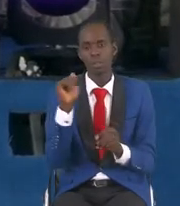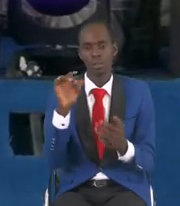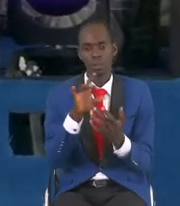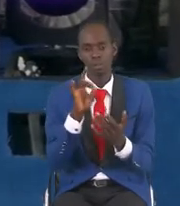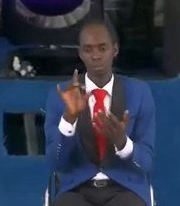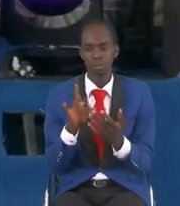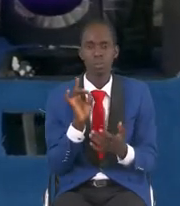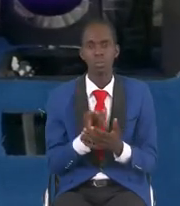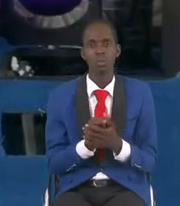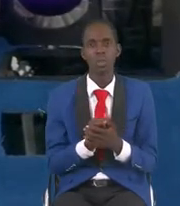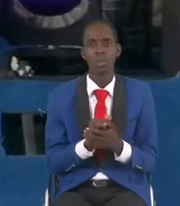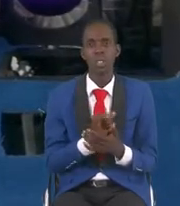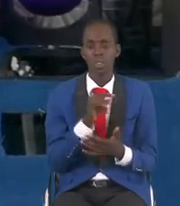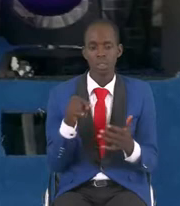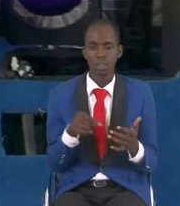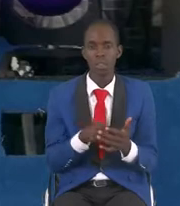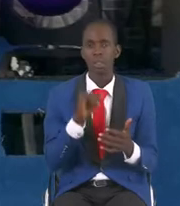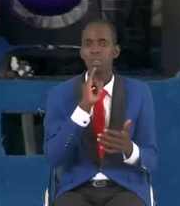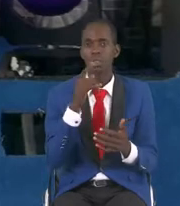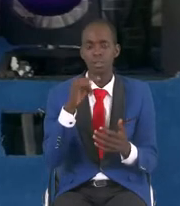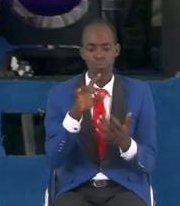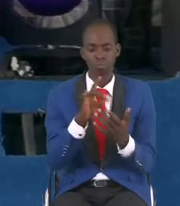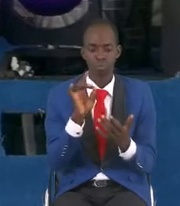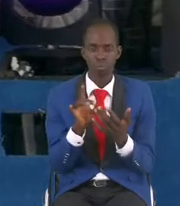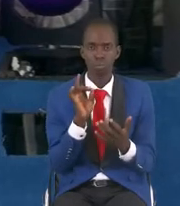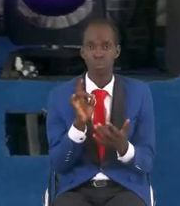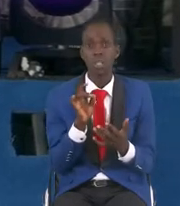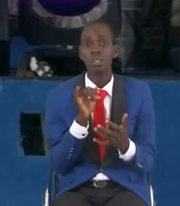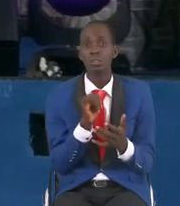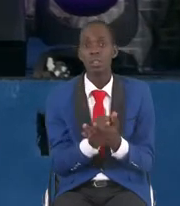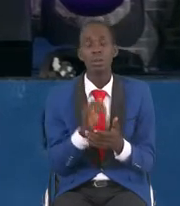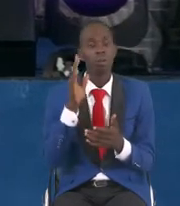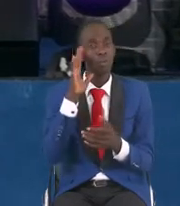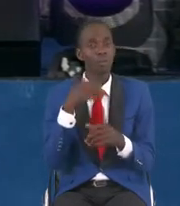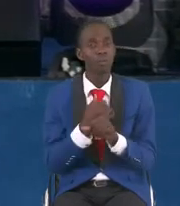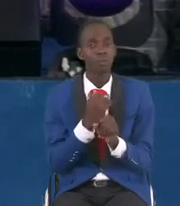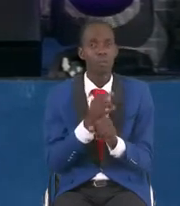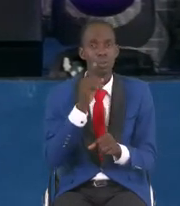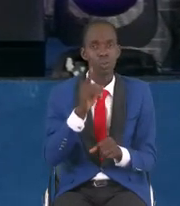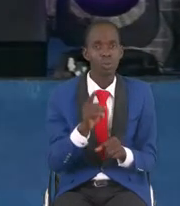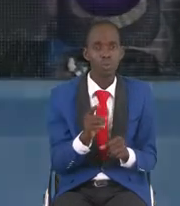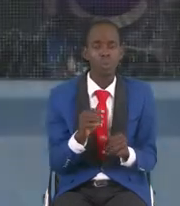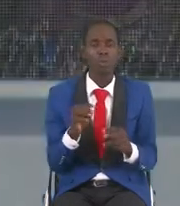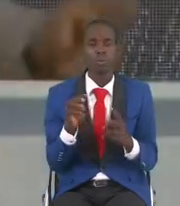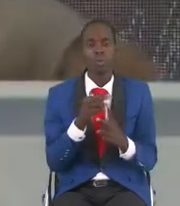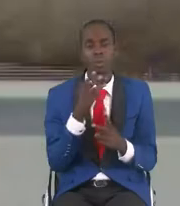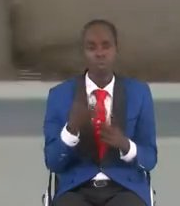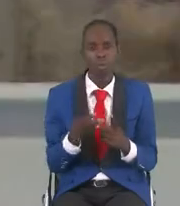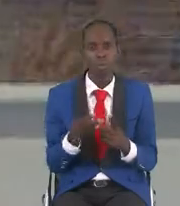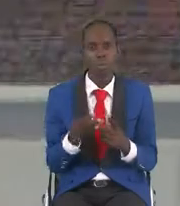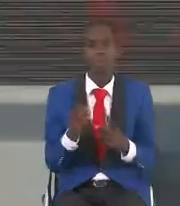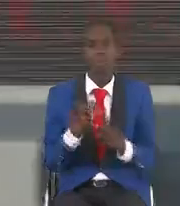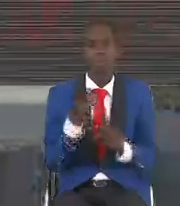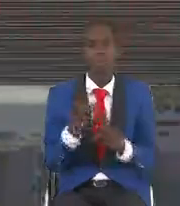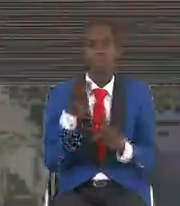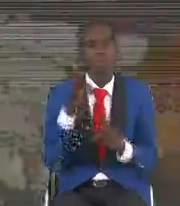And this is the choice that actually makes you either to sink or to